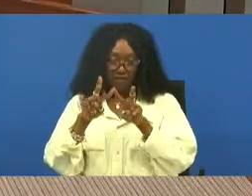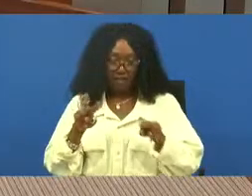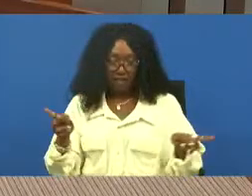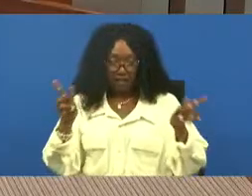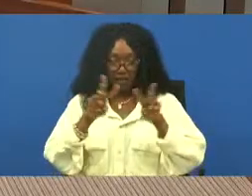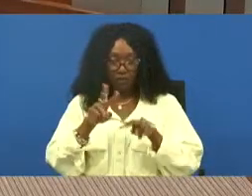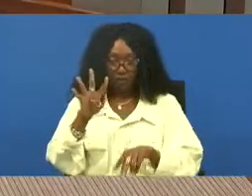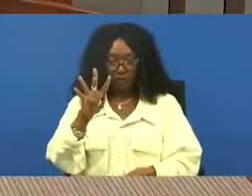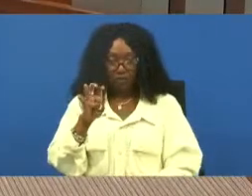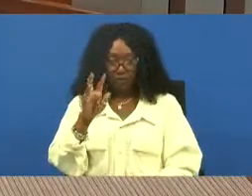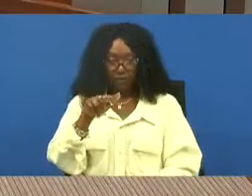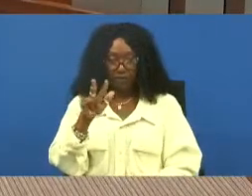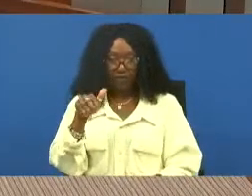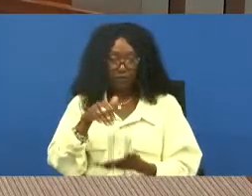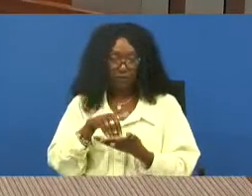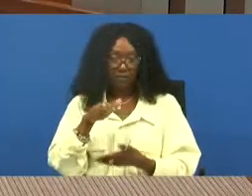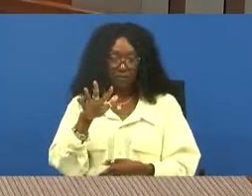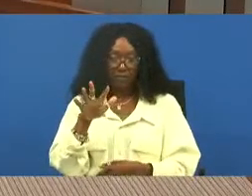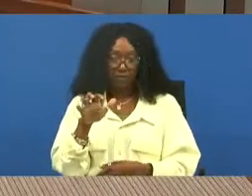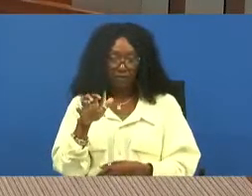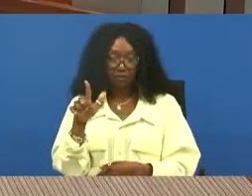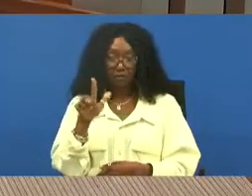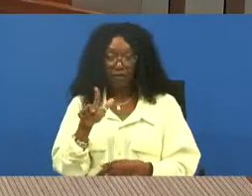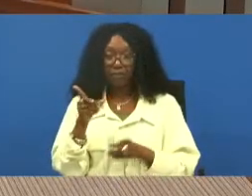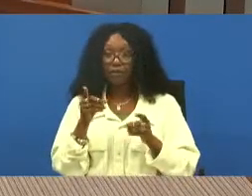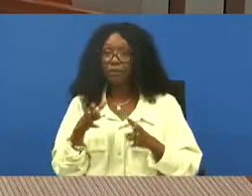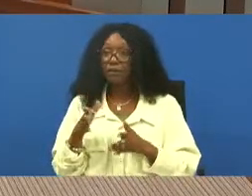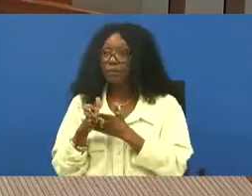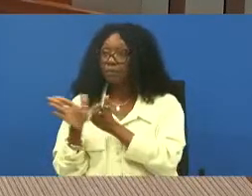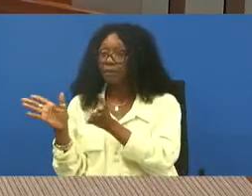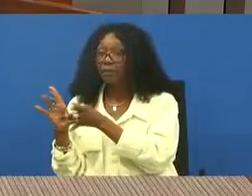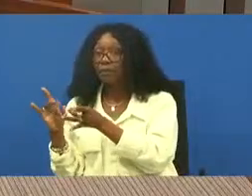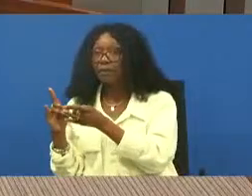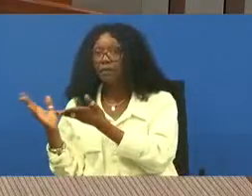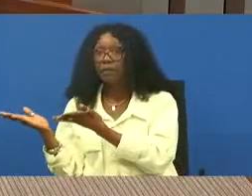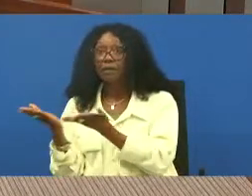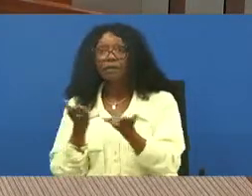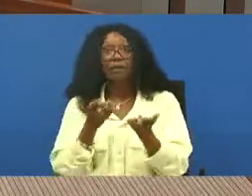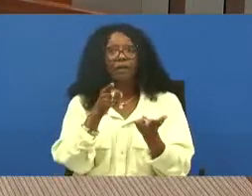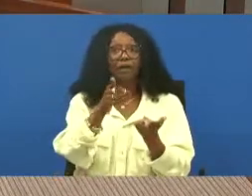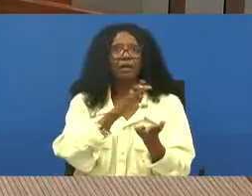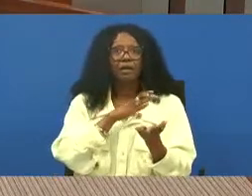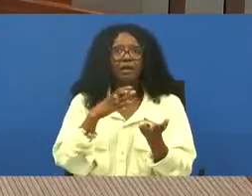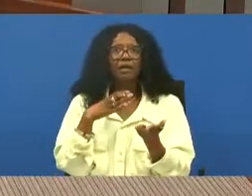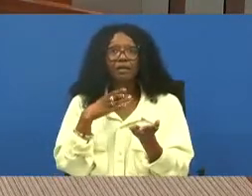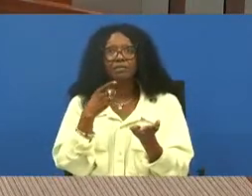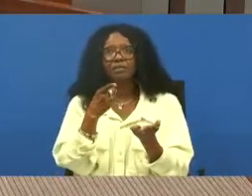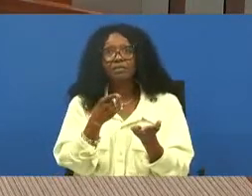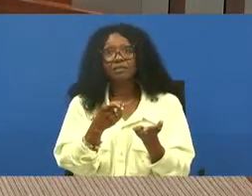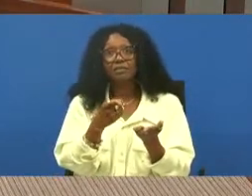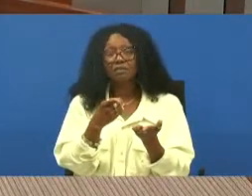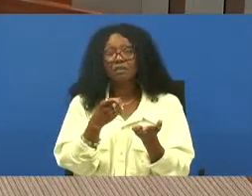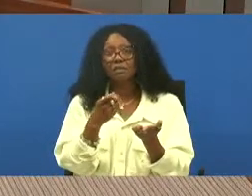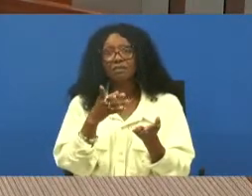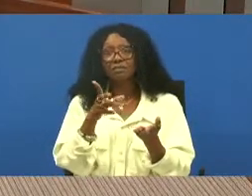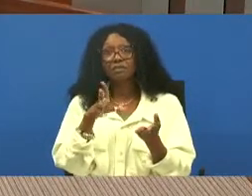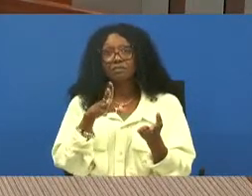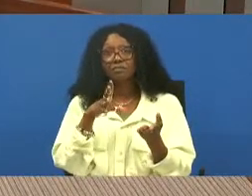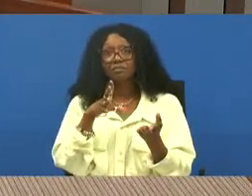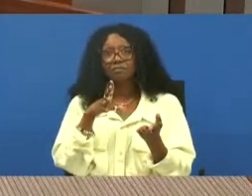$433,500 by the Library Director. Anyone here wishing to speak on this item? Council members, you should have received one email comment in opposition to item